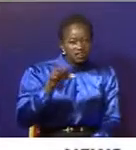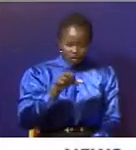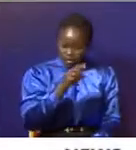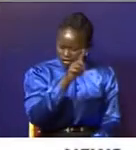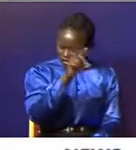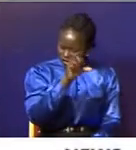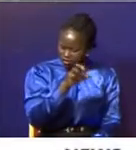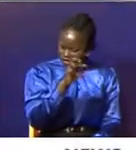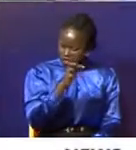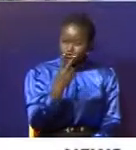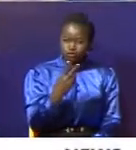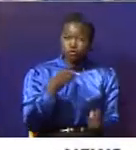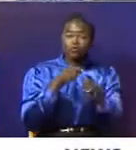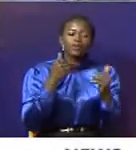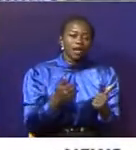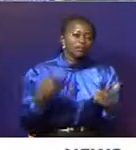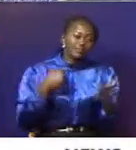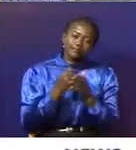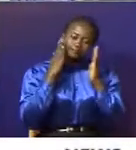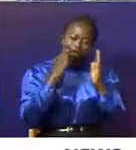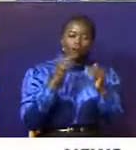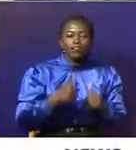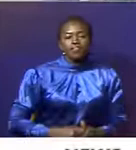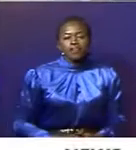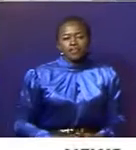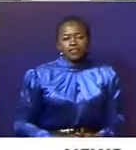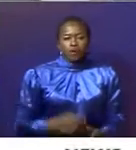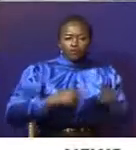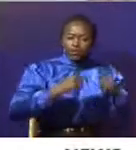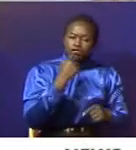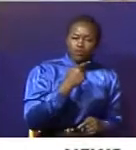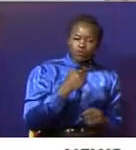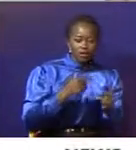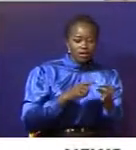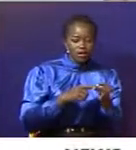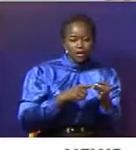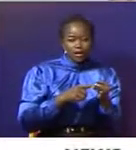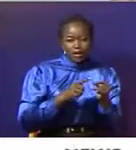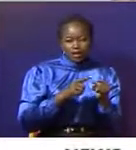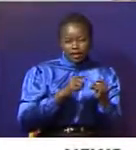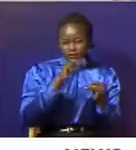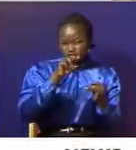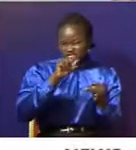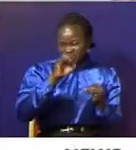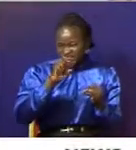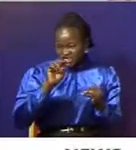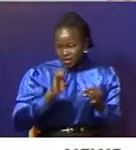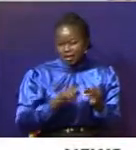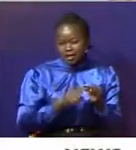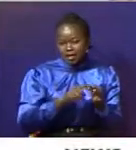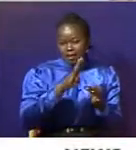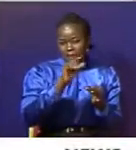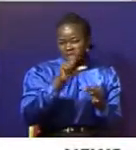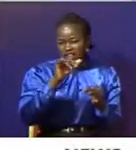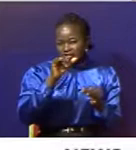1982, up to now. The awardees include Dr. Yusuf Walakira, Hajat Safina Kisu Musene, Dr. Bari Jusa Sadiq